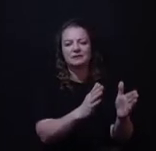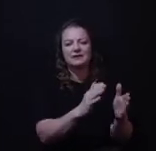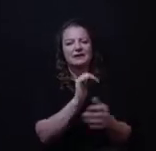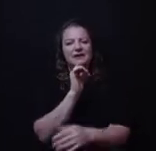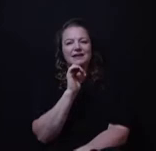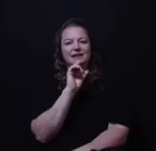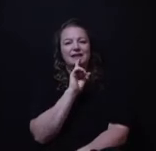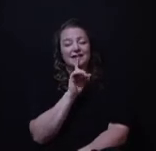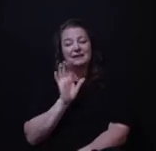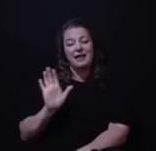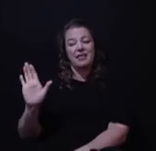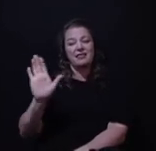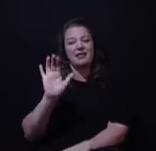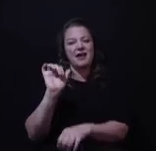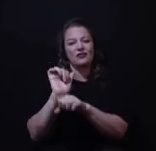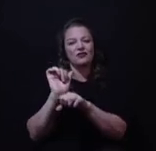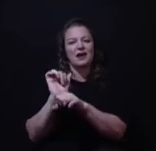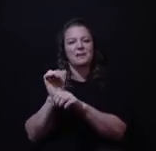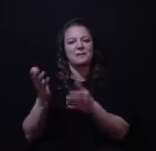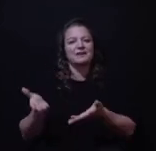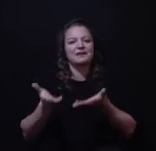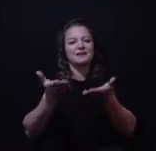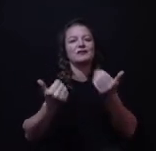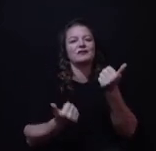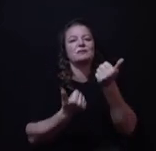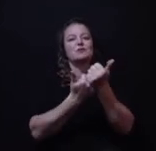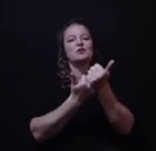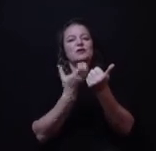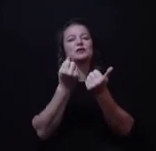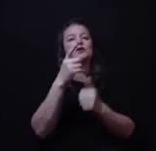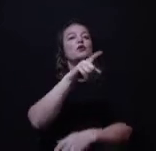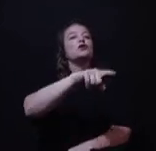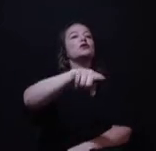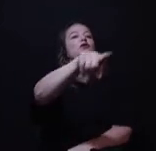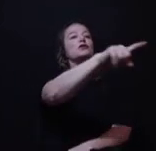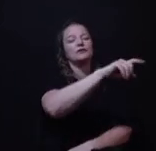It's their job to equip you so that you can make disciples.